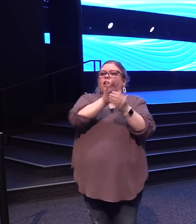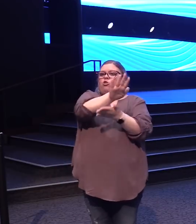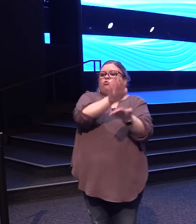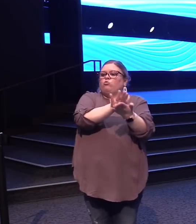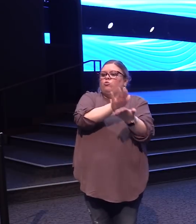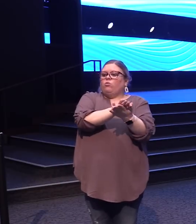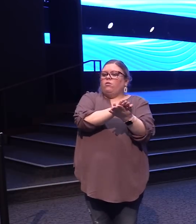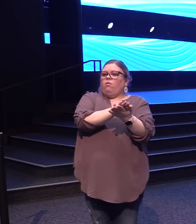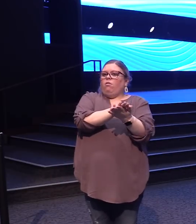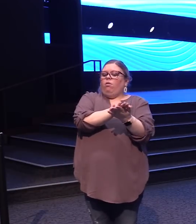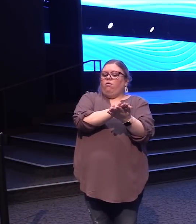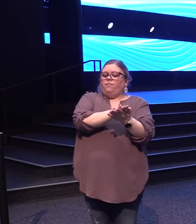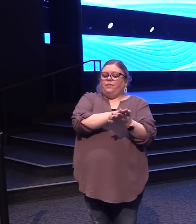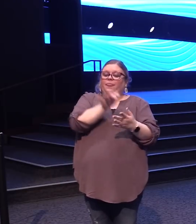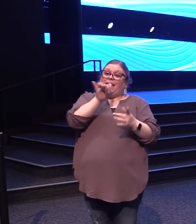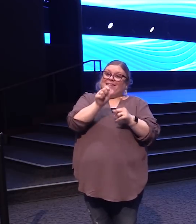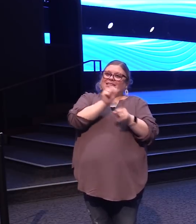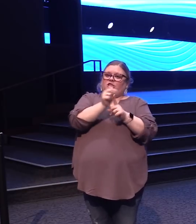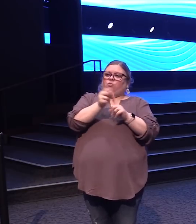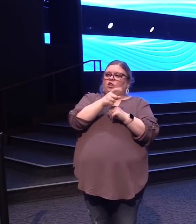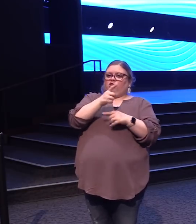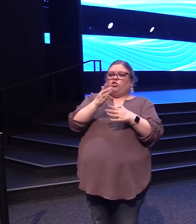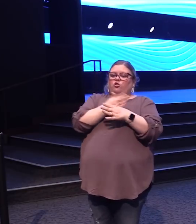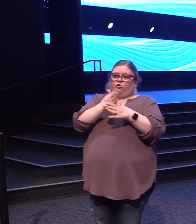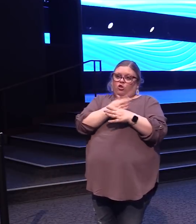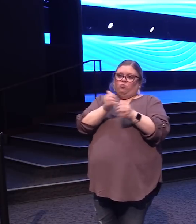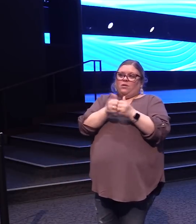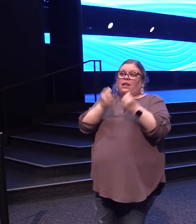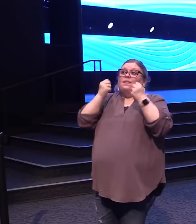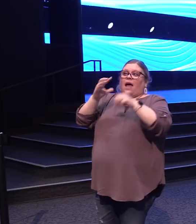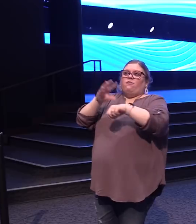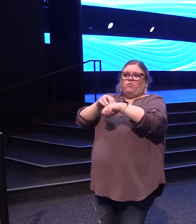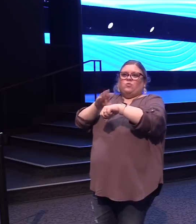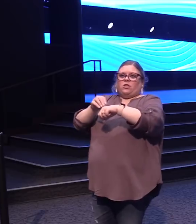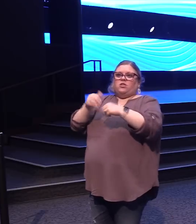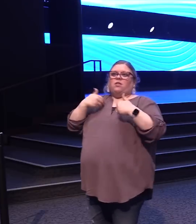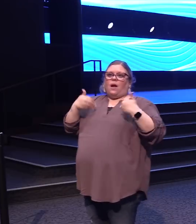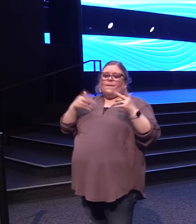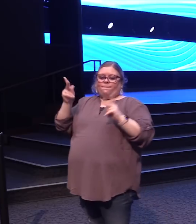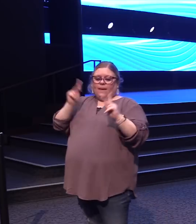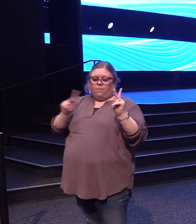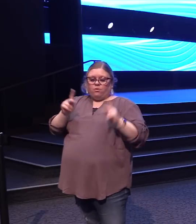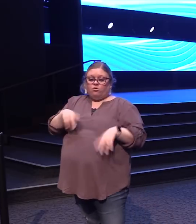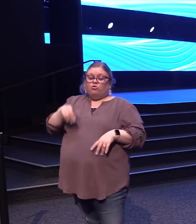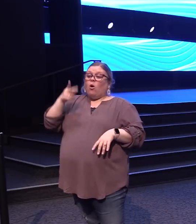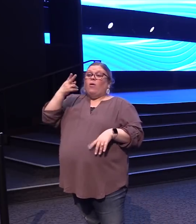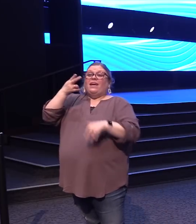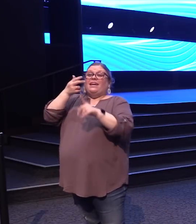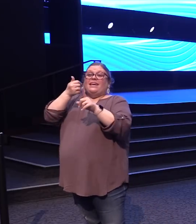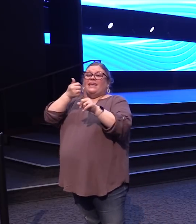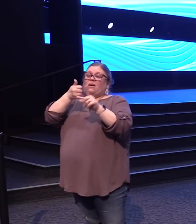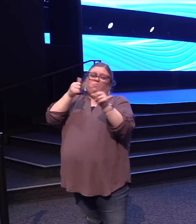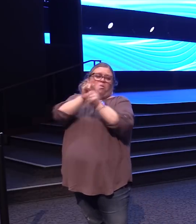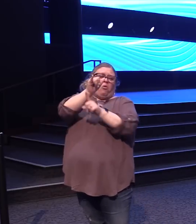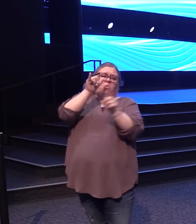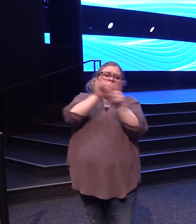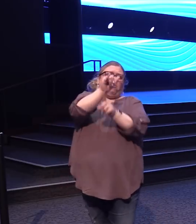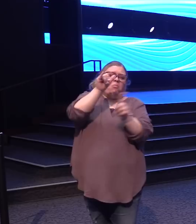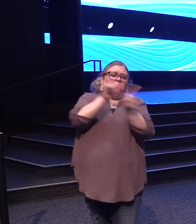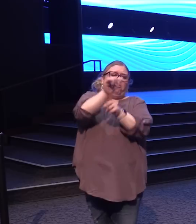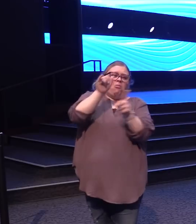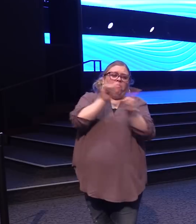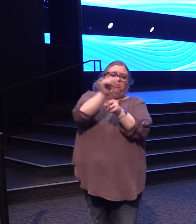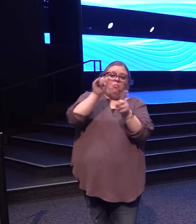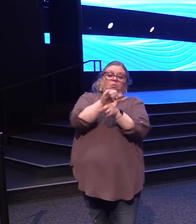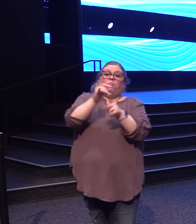which is a situation she shares with a lot of Swedish young people. So Nils had bullied Madeline with everything he had, but